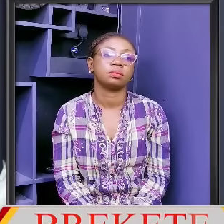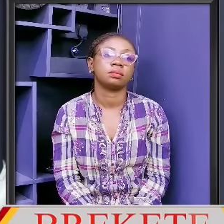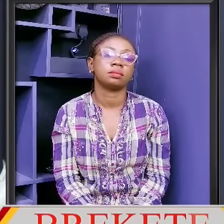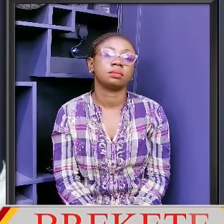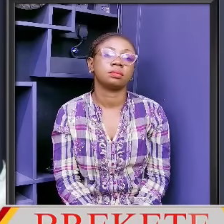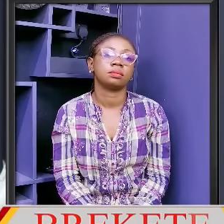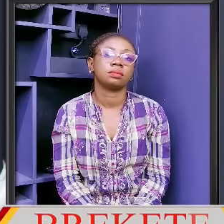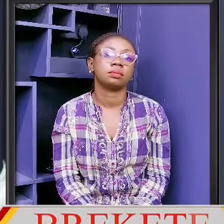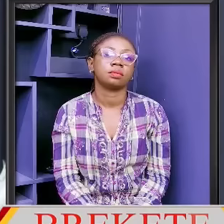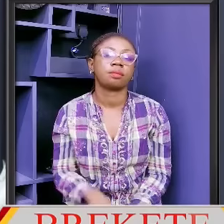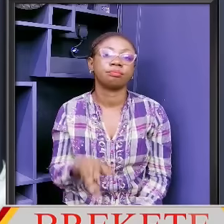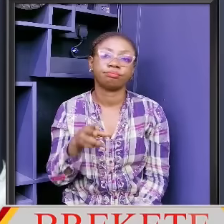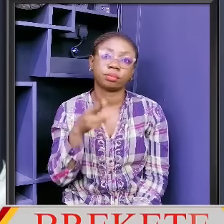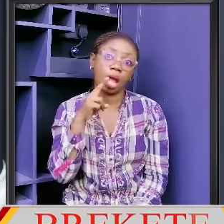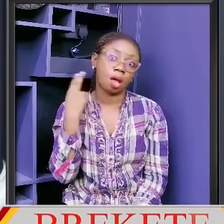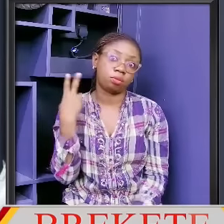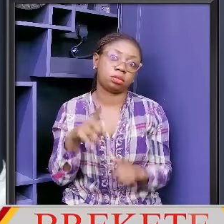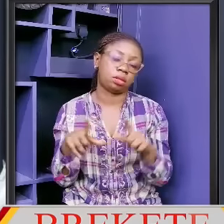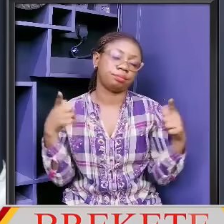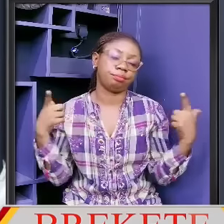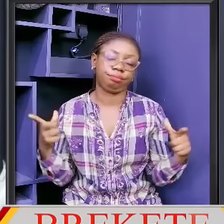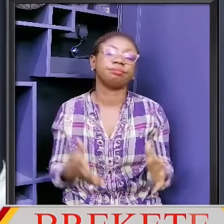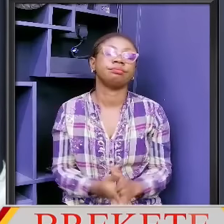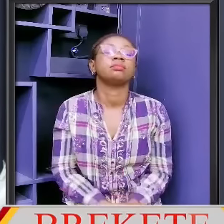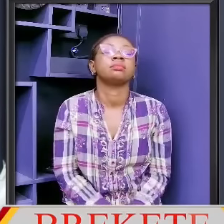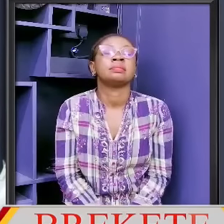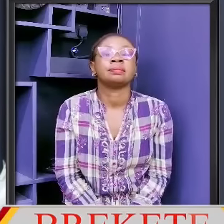Mala Abdullahi Antashi Laipia.